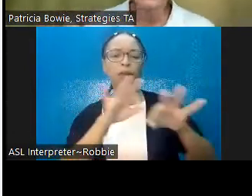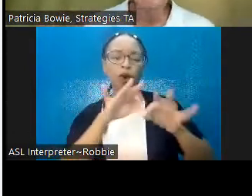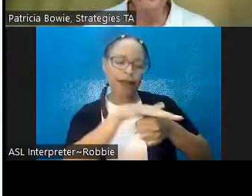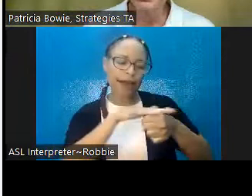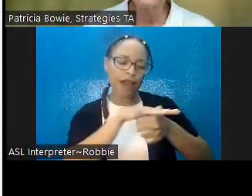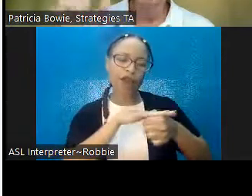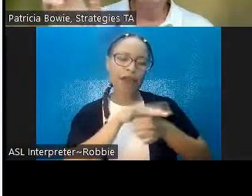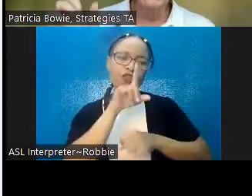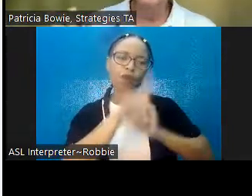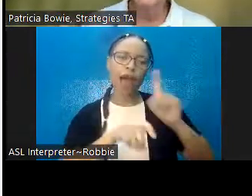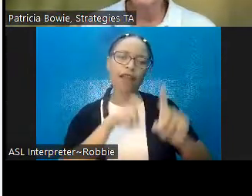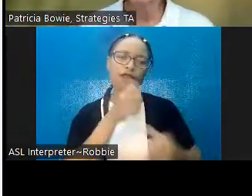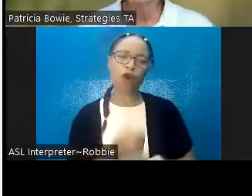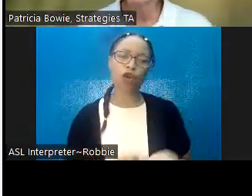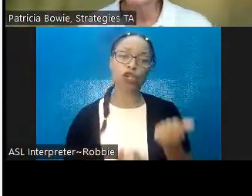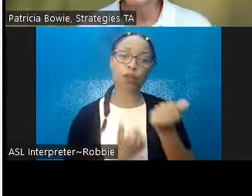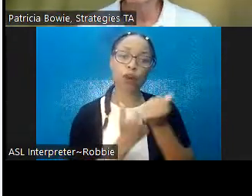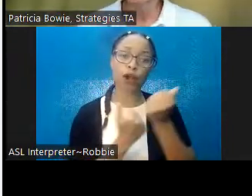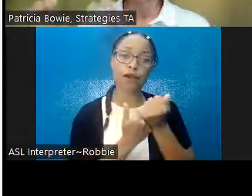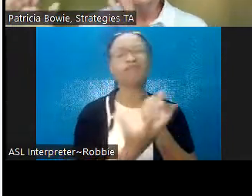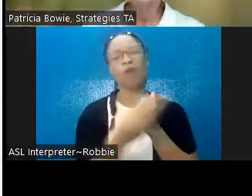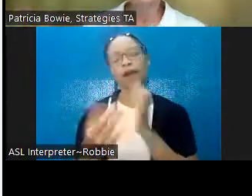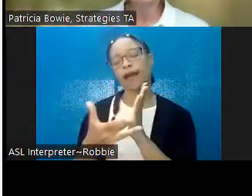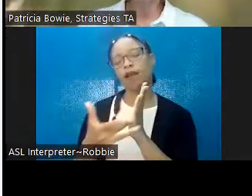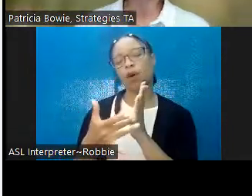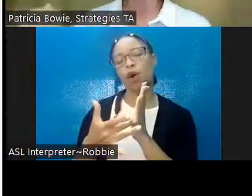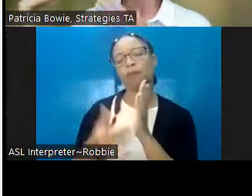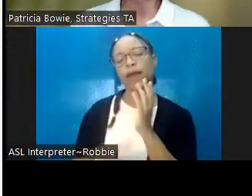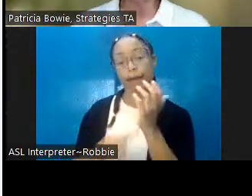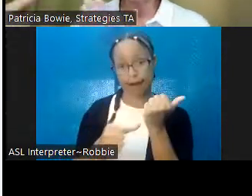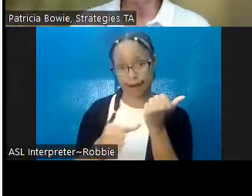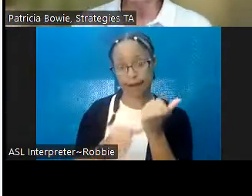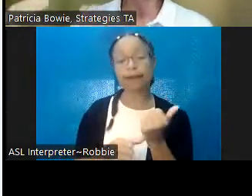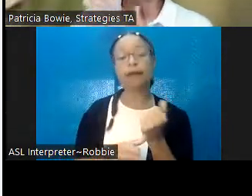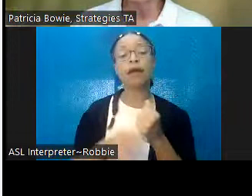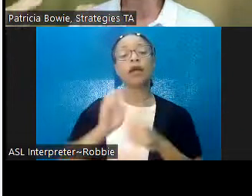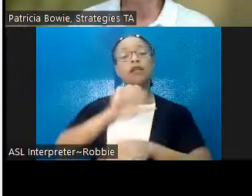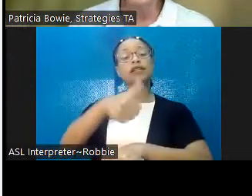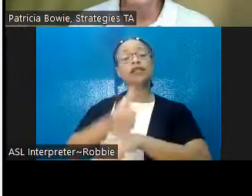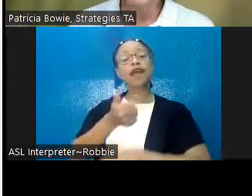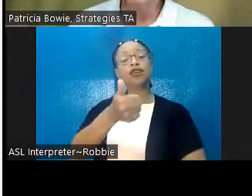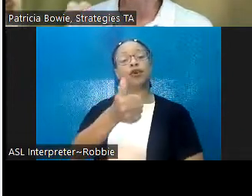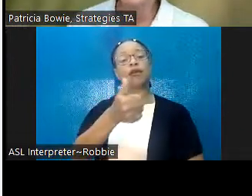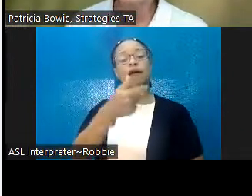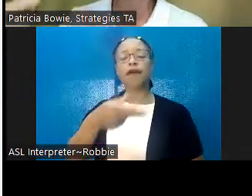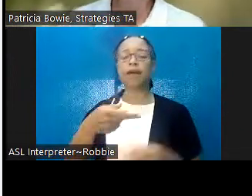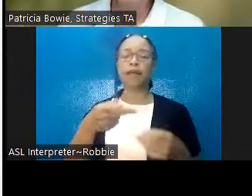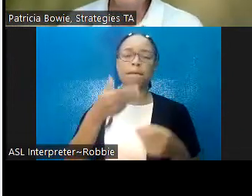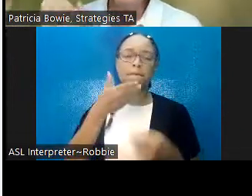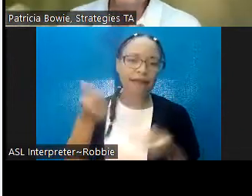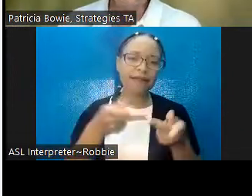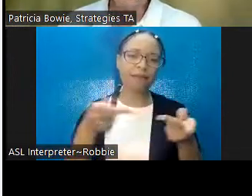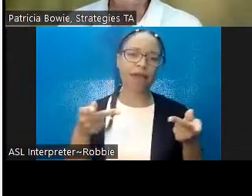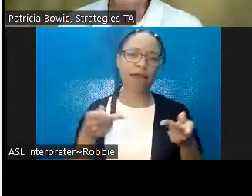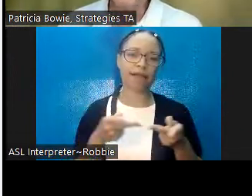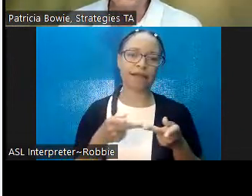ask for support and technical assistance in order to set yourselves in the best place to actually move